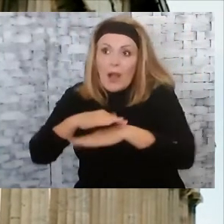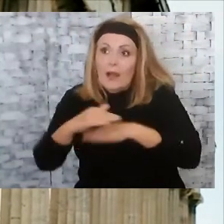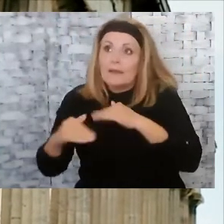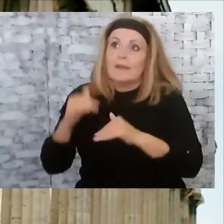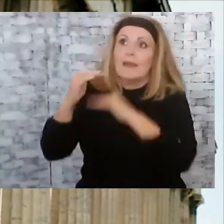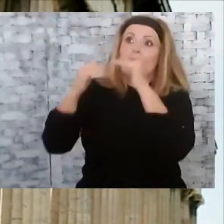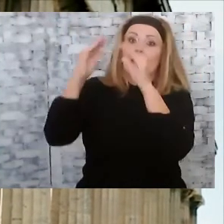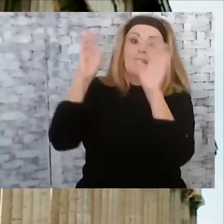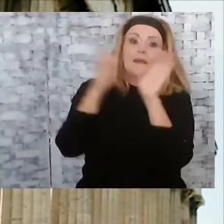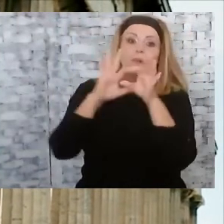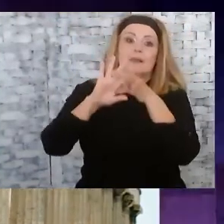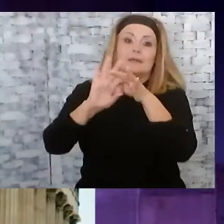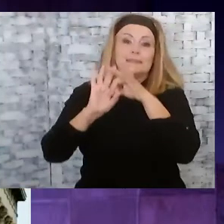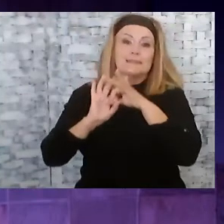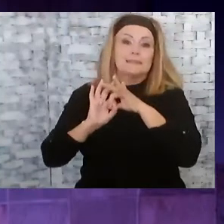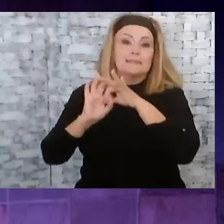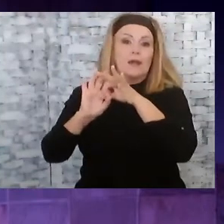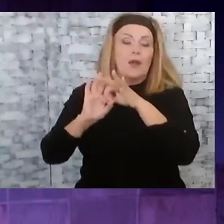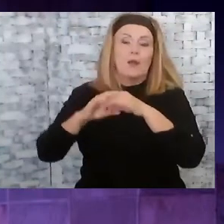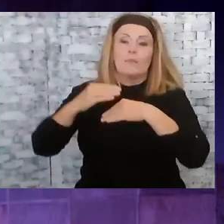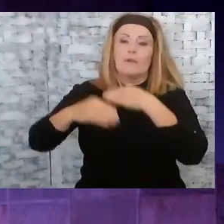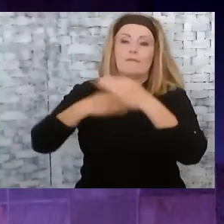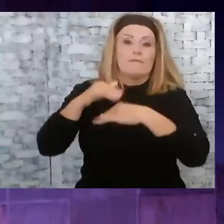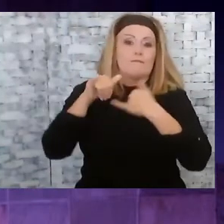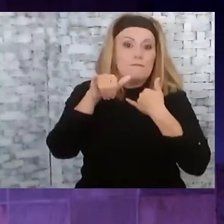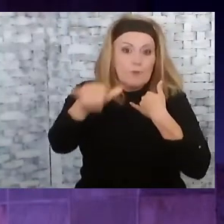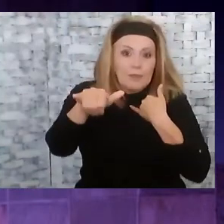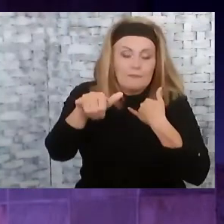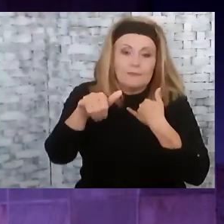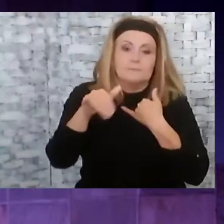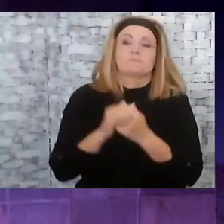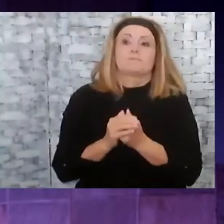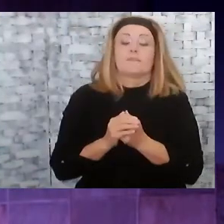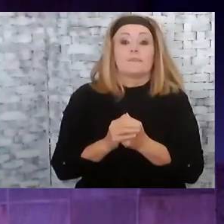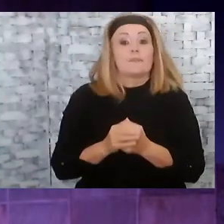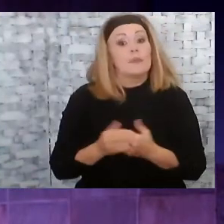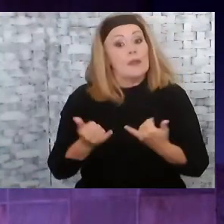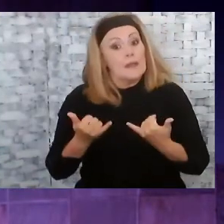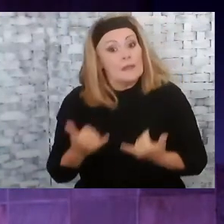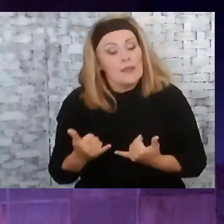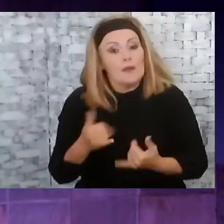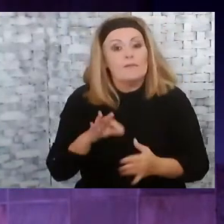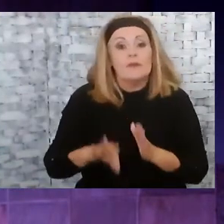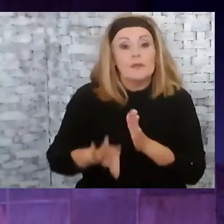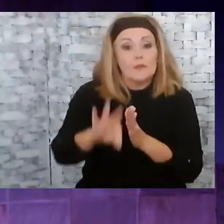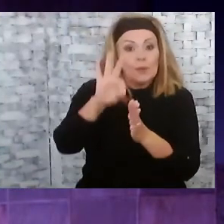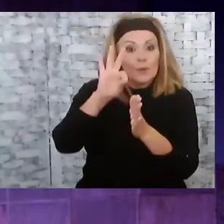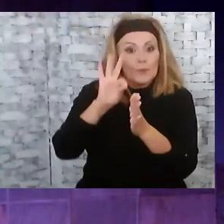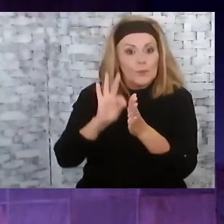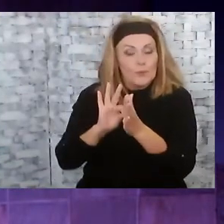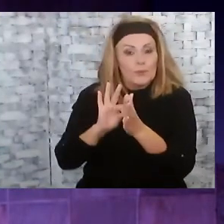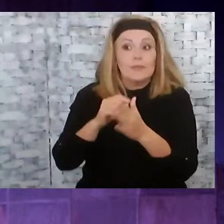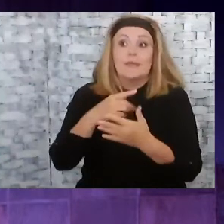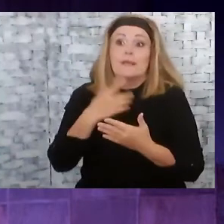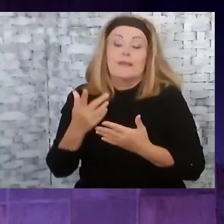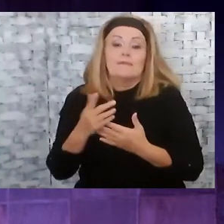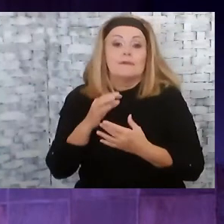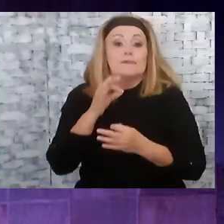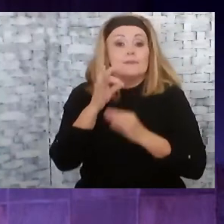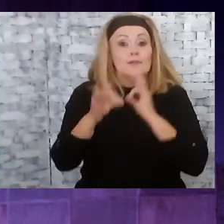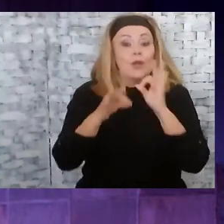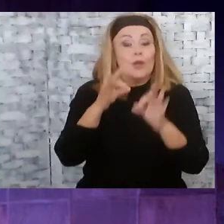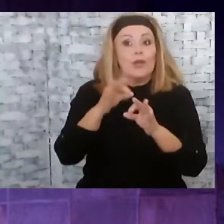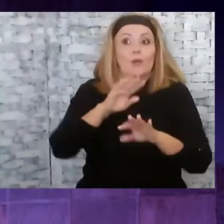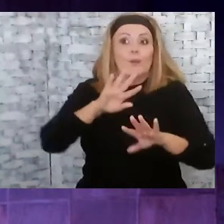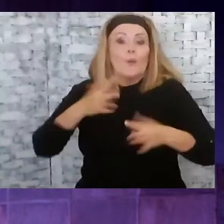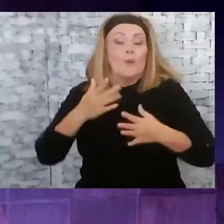creation are joined together forever. Nou wil ek jou uitnooi om te luister hoe hierdie man praat oor hoe Johannes praat oor